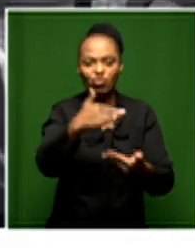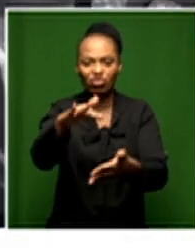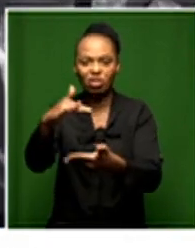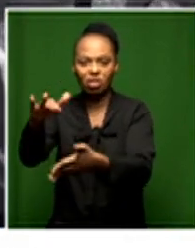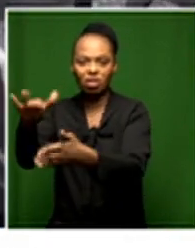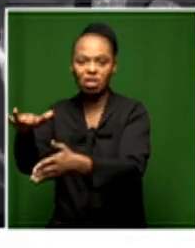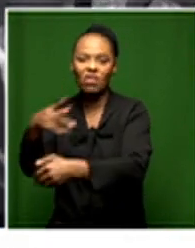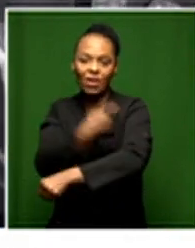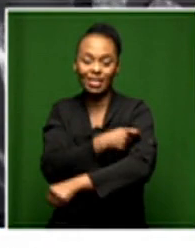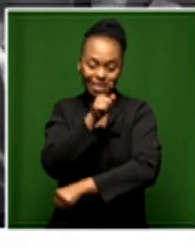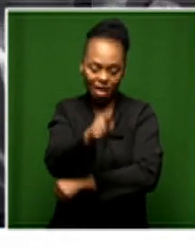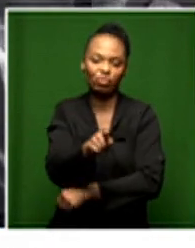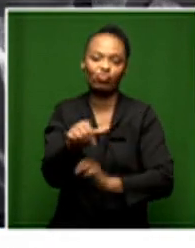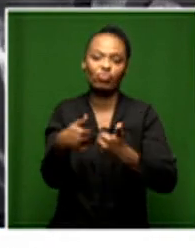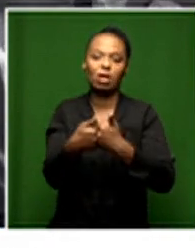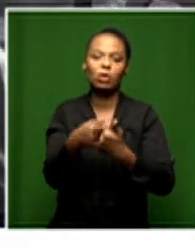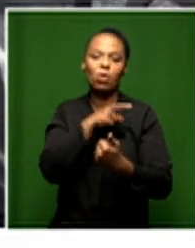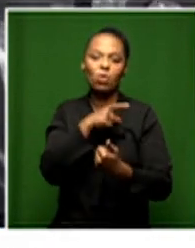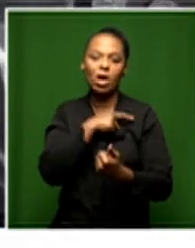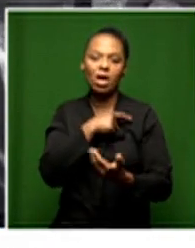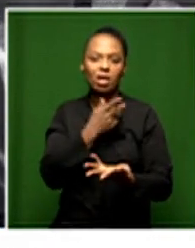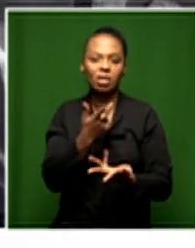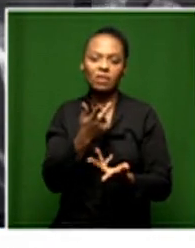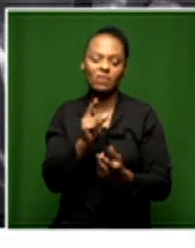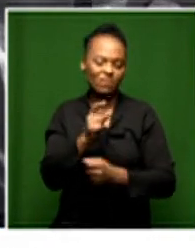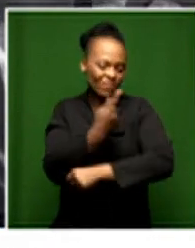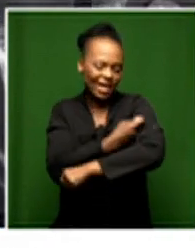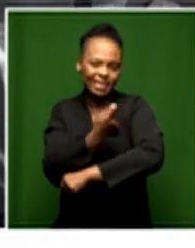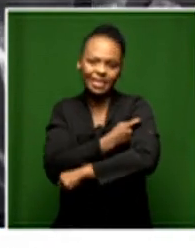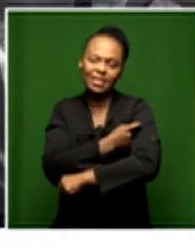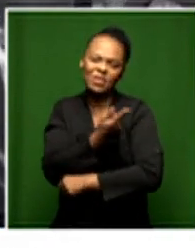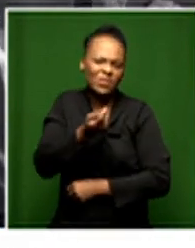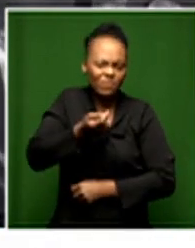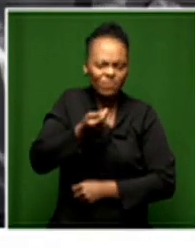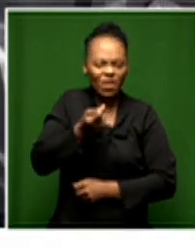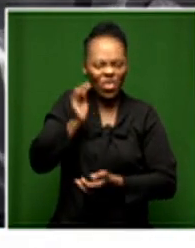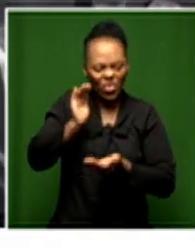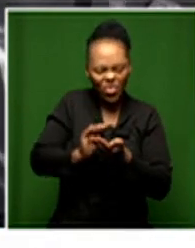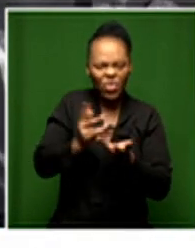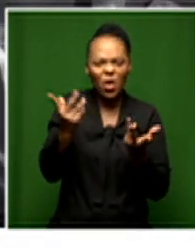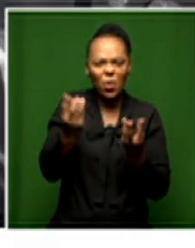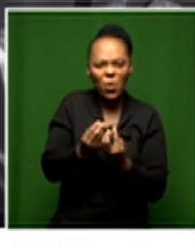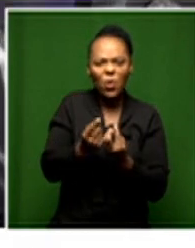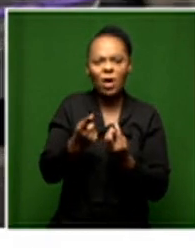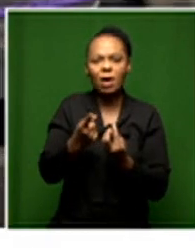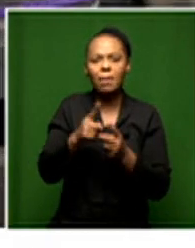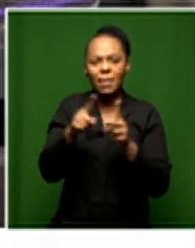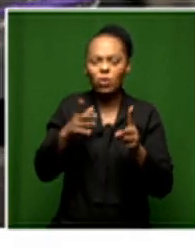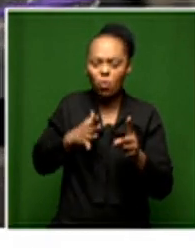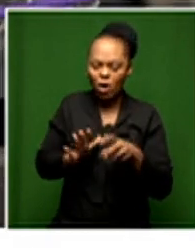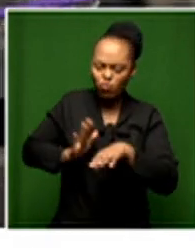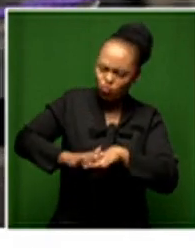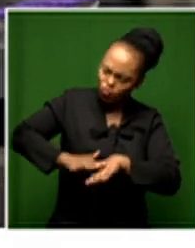vaccines, because, of course, we are short of vaccines, and we want to make sure that we optimize this allocation